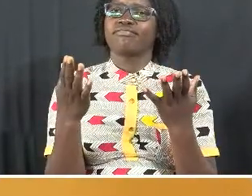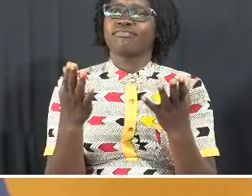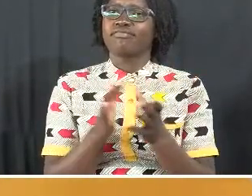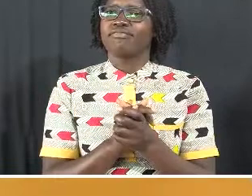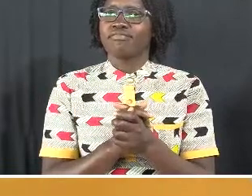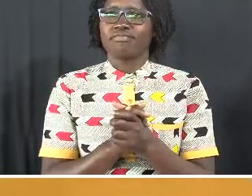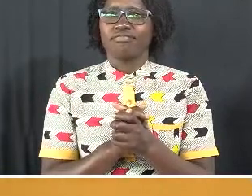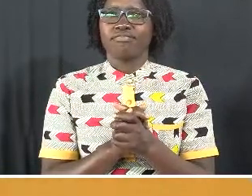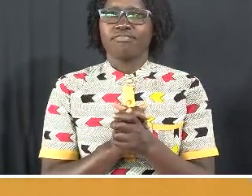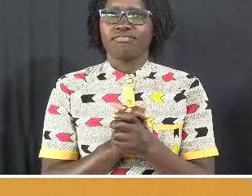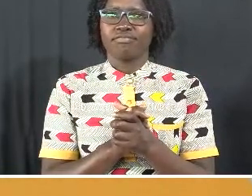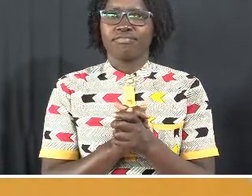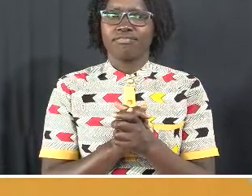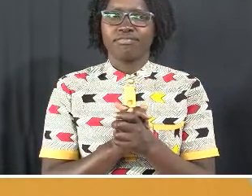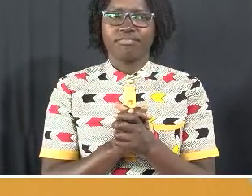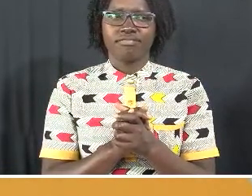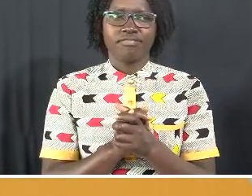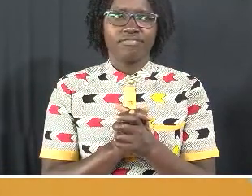Siajichuangalie watu wake.